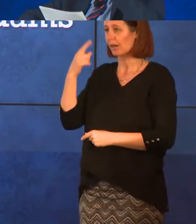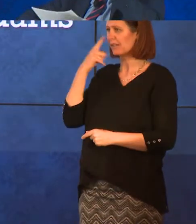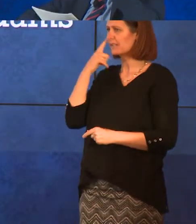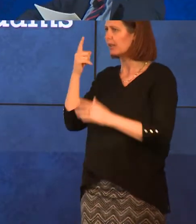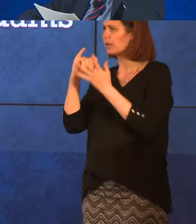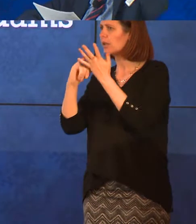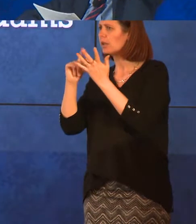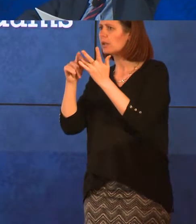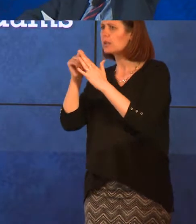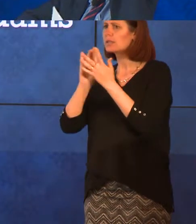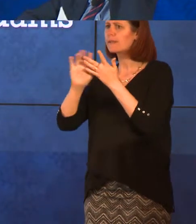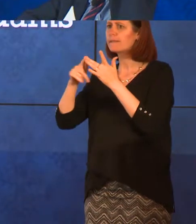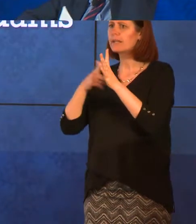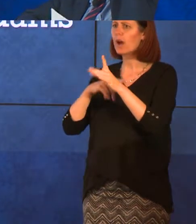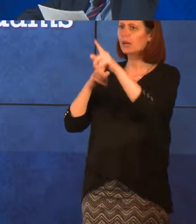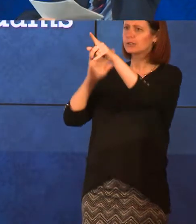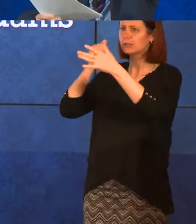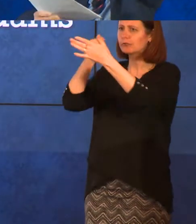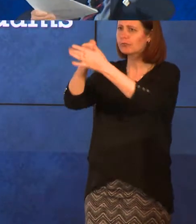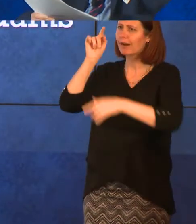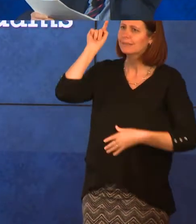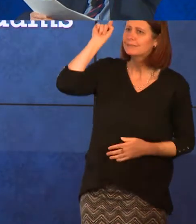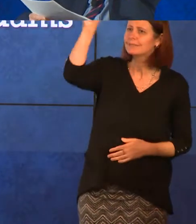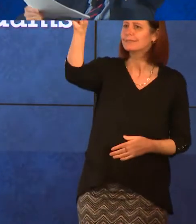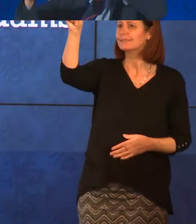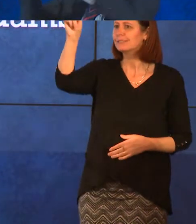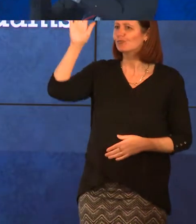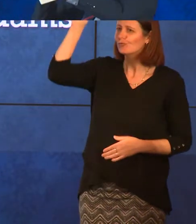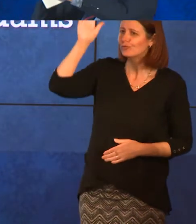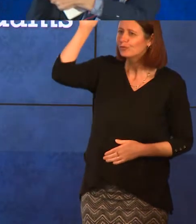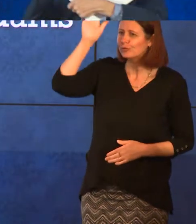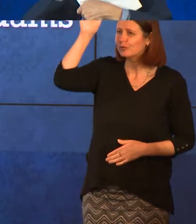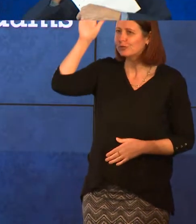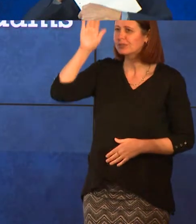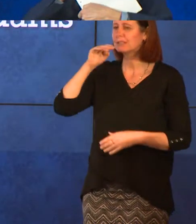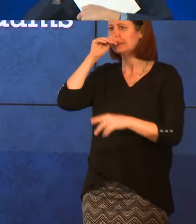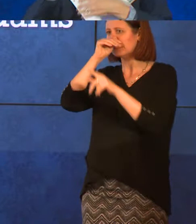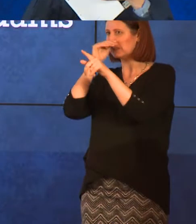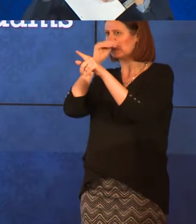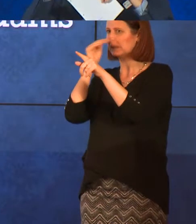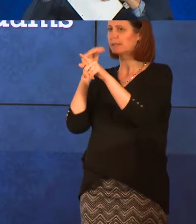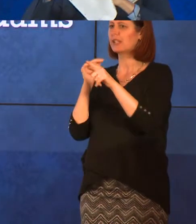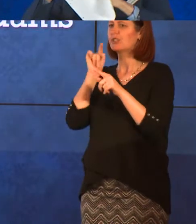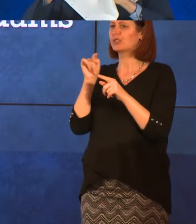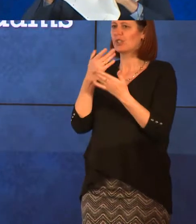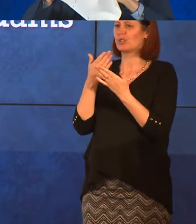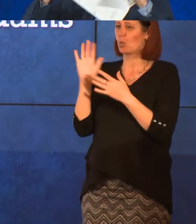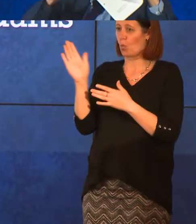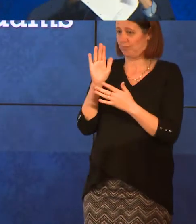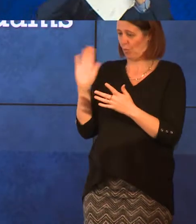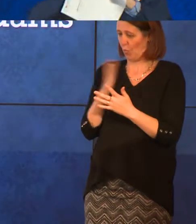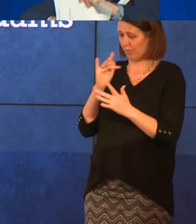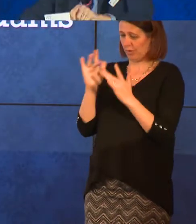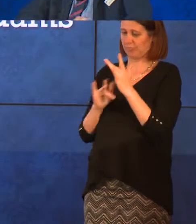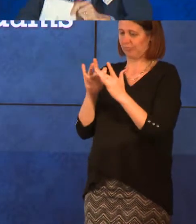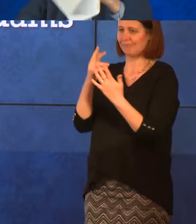here. Sophia, wave your hand from the Office of the Public Advocate at the back. She can also tell you about what these reports are. They're all on our website,